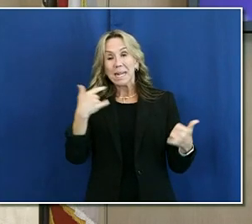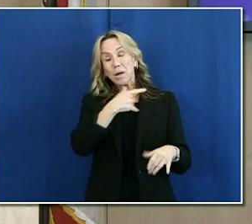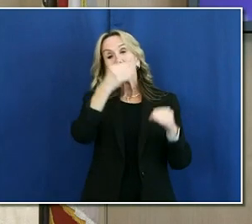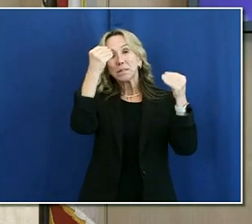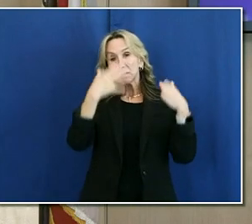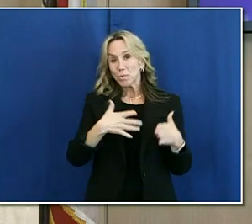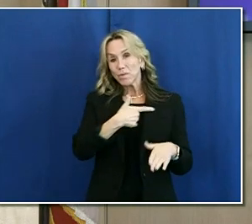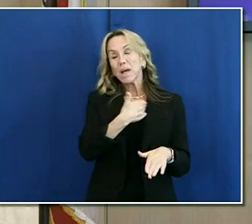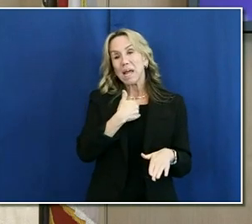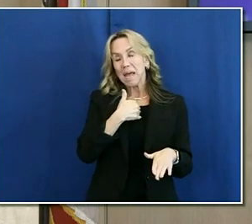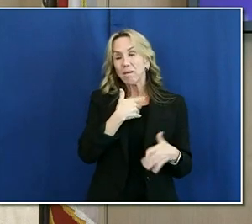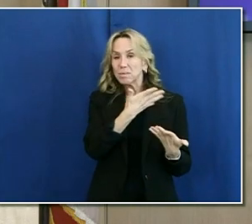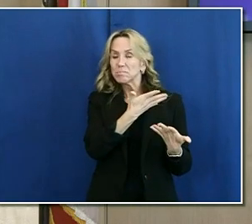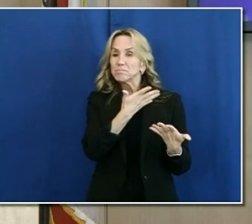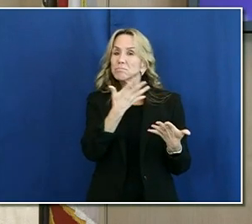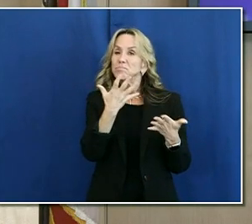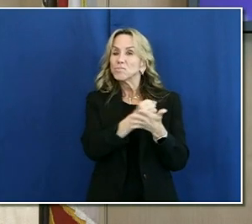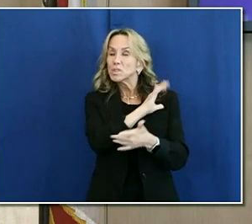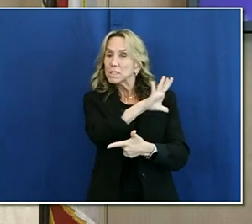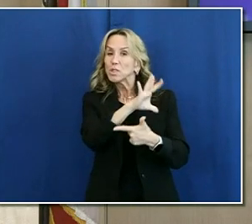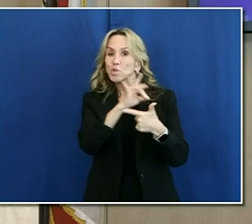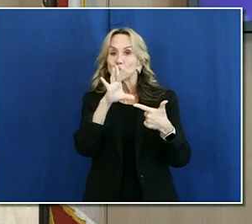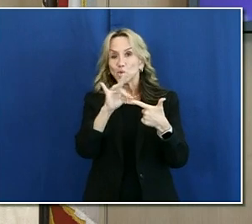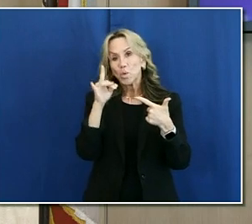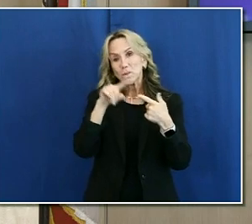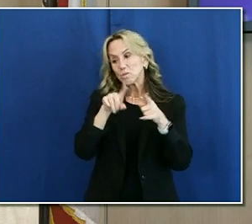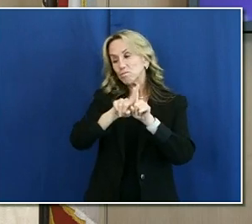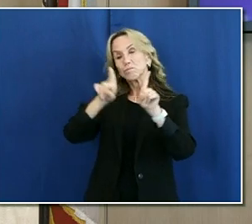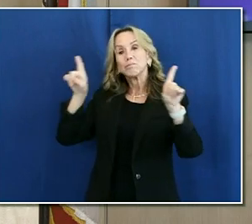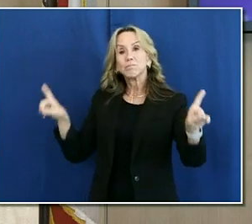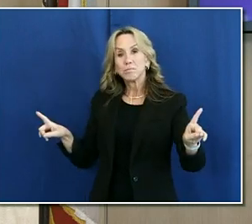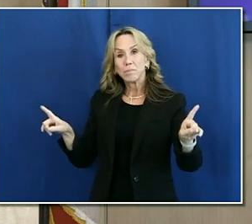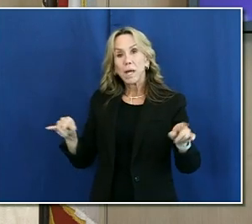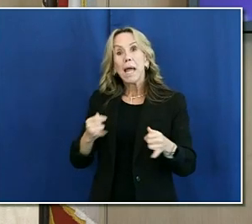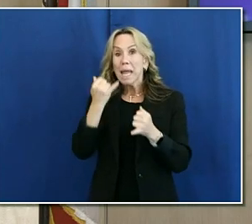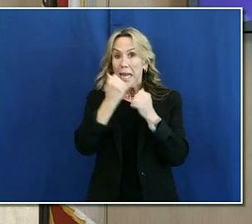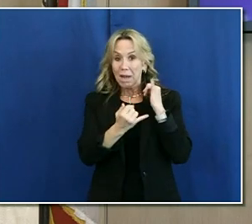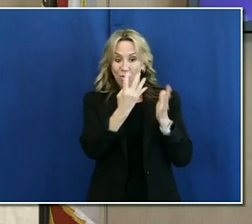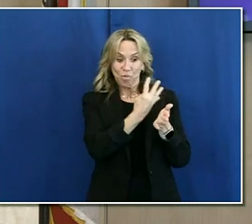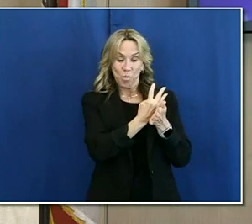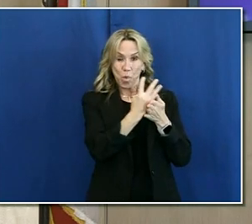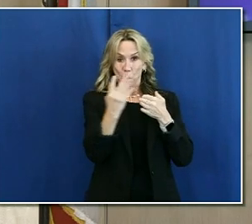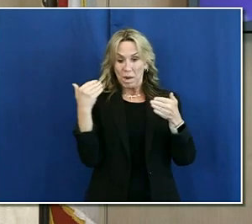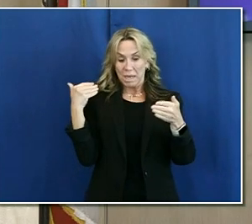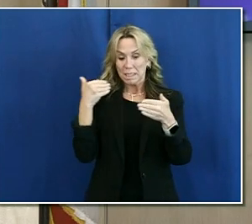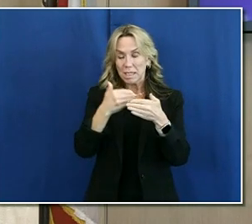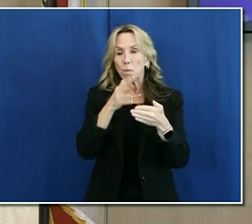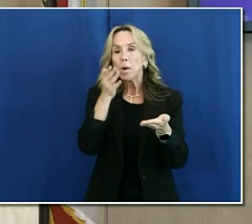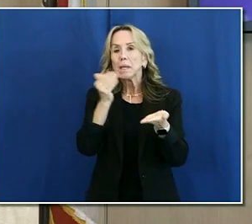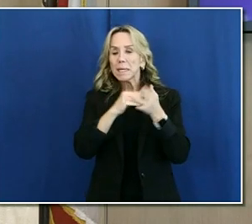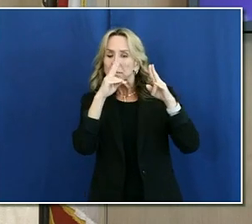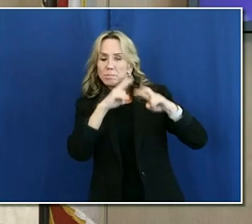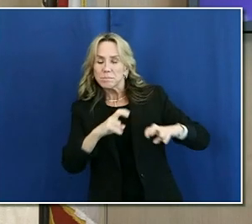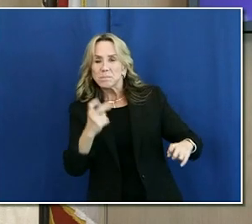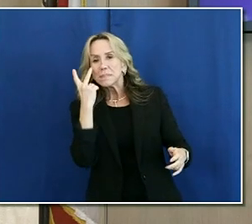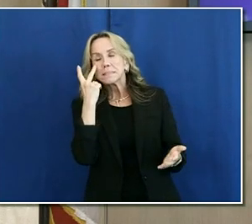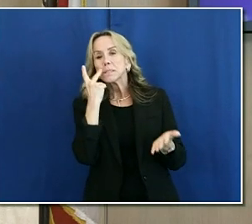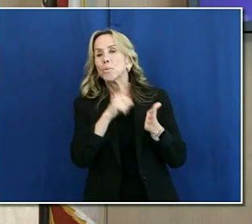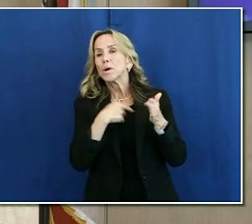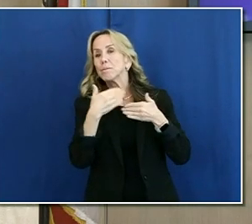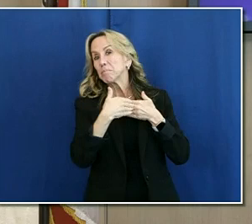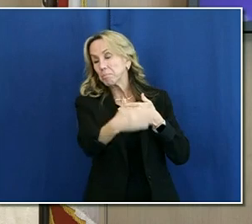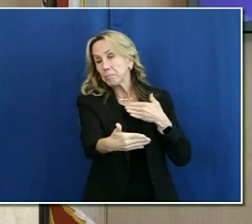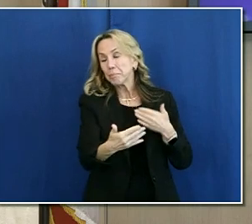space. Before the end of the 4 weeks, we will continue to reassess. Since the start of the semester on August